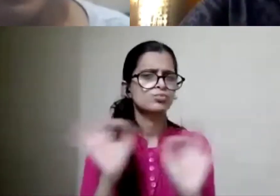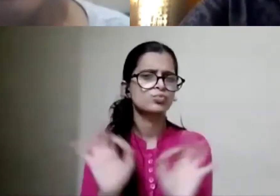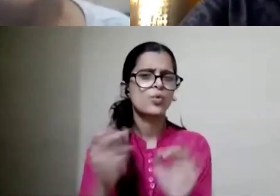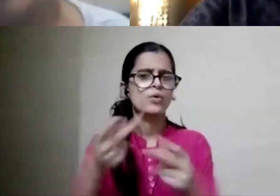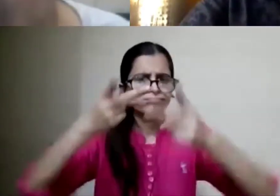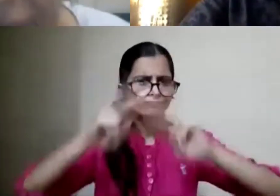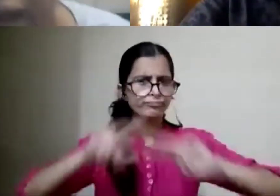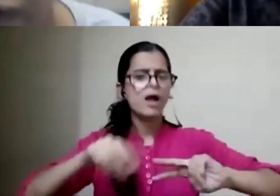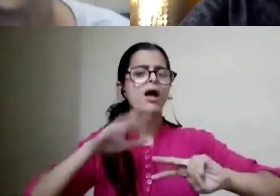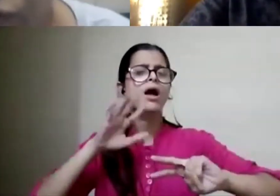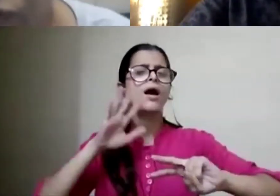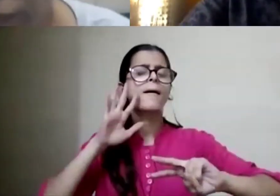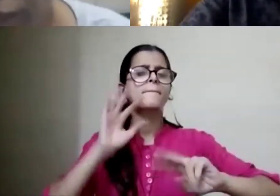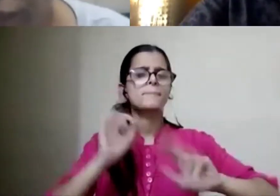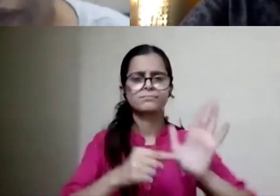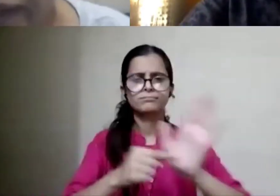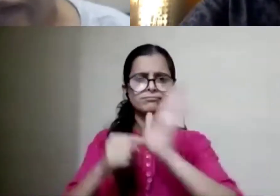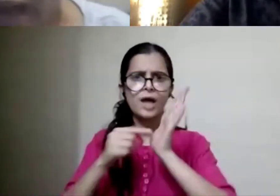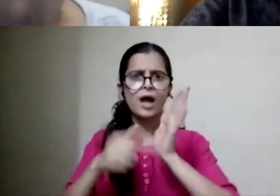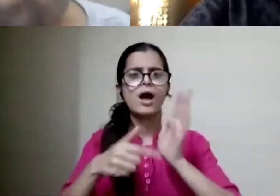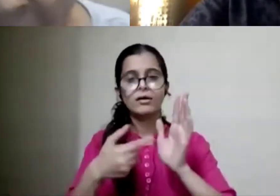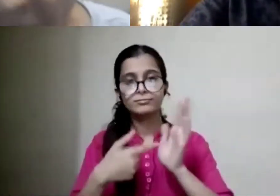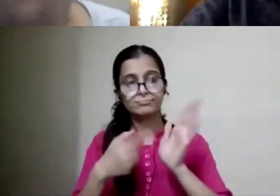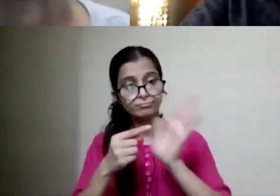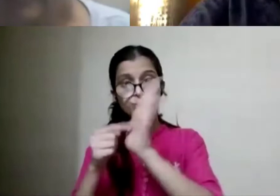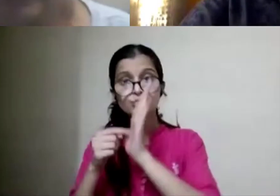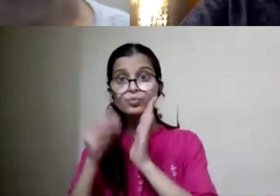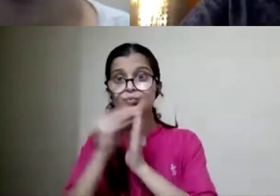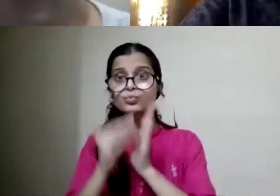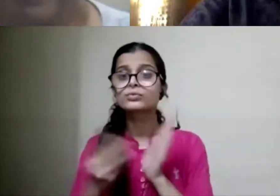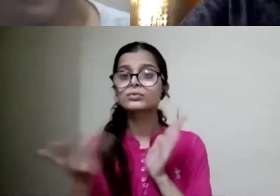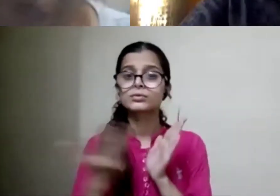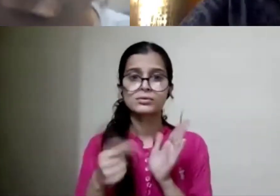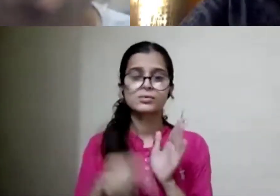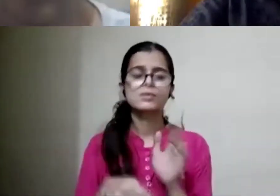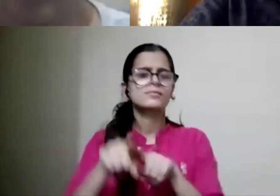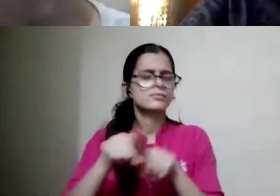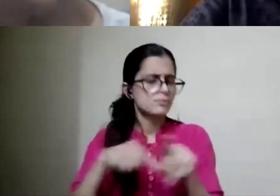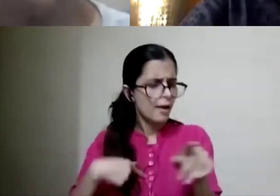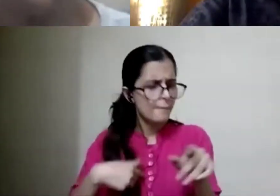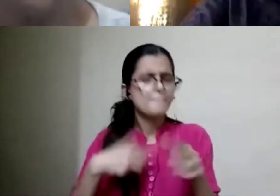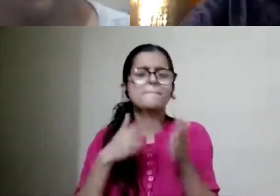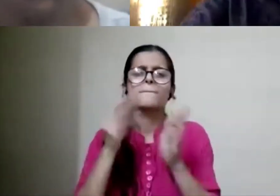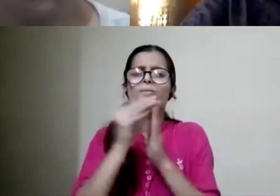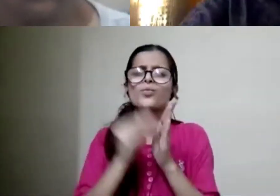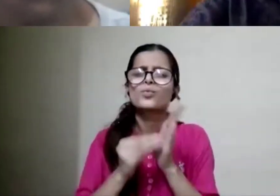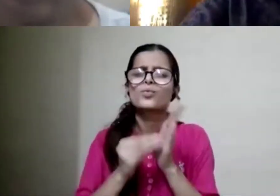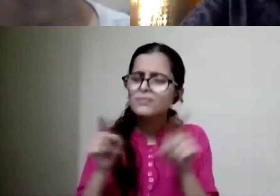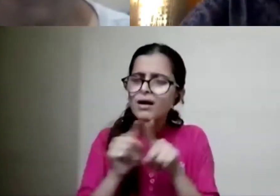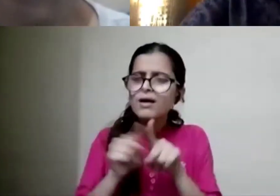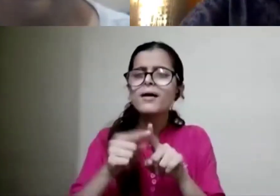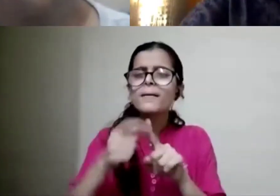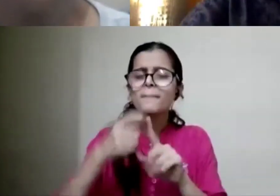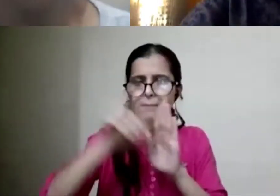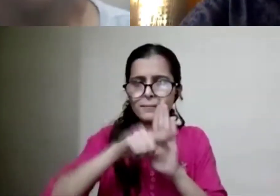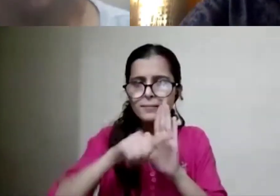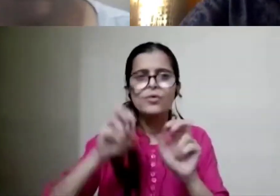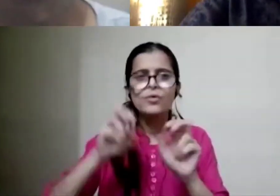is resulting in what kind of outcome. I am only putting forth this, that if you brought in the principle of reasonable